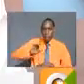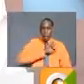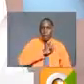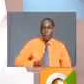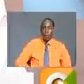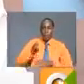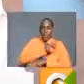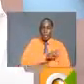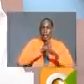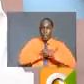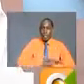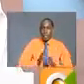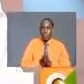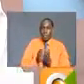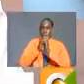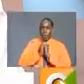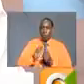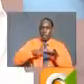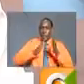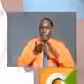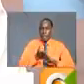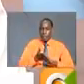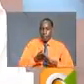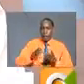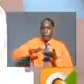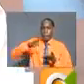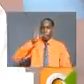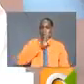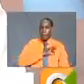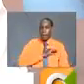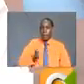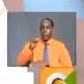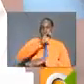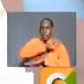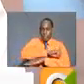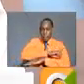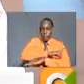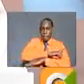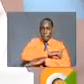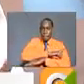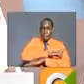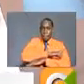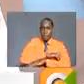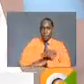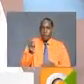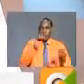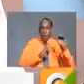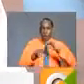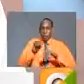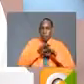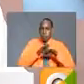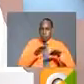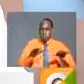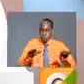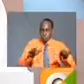day of rest and worship, has become the most profitable day on the trading floor. Offerings flow like a